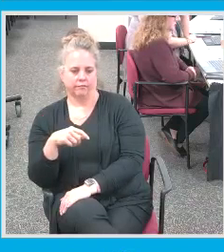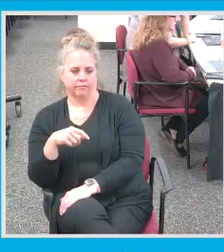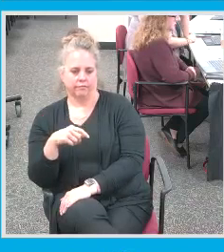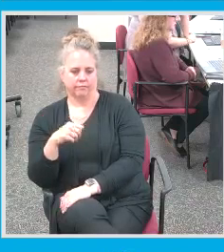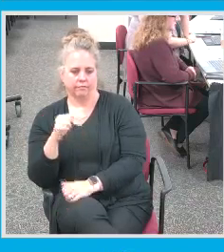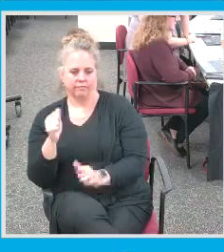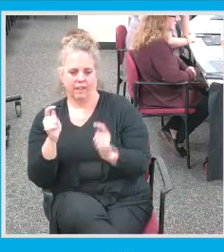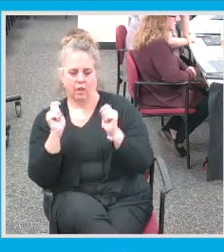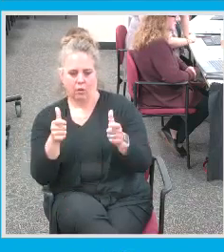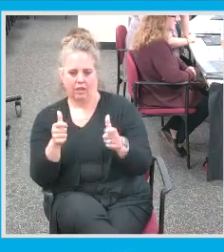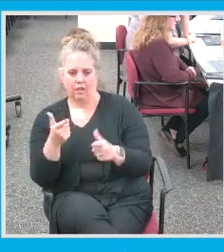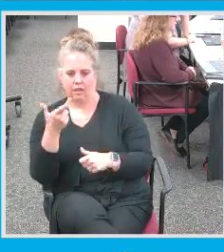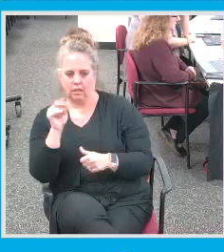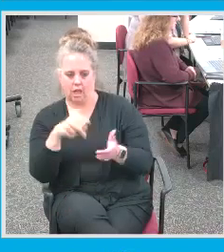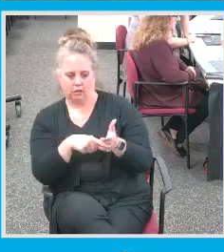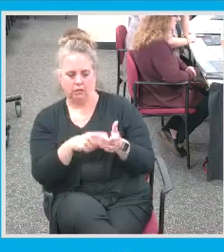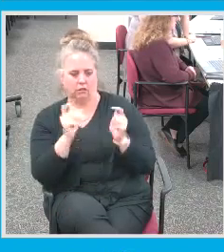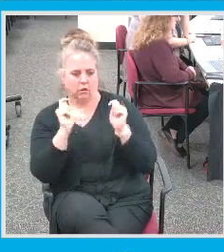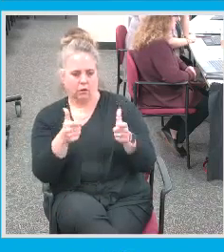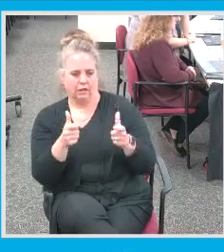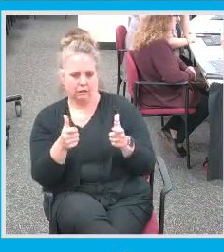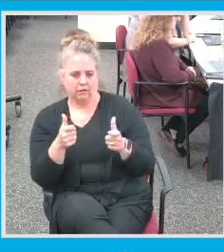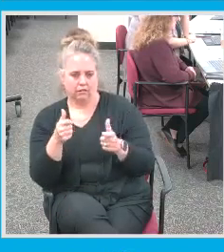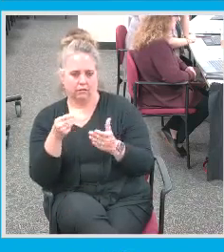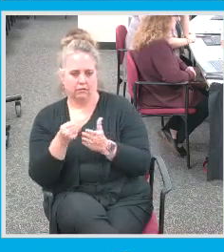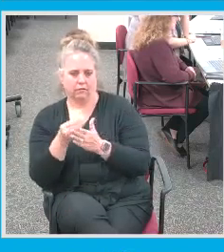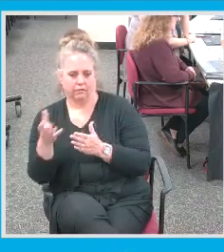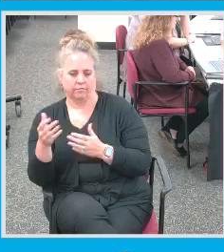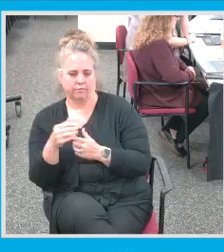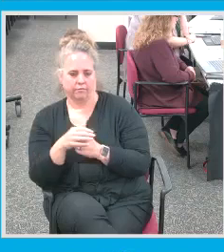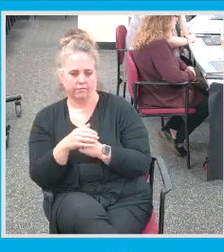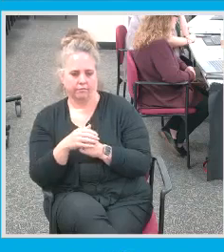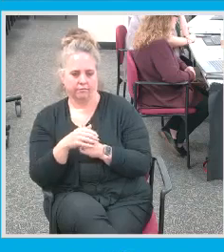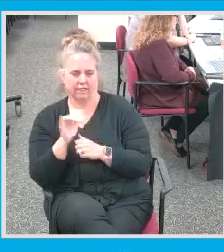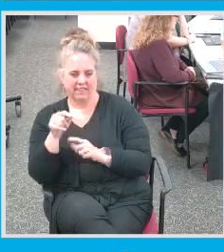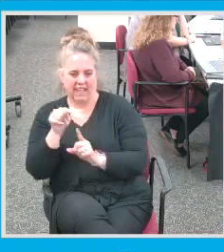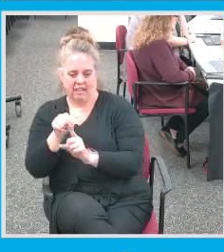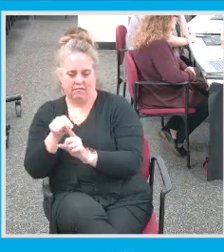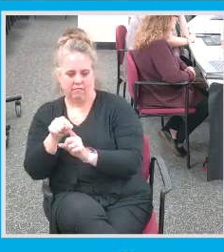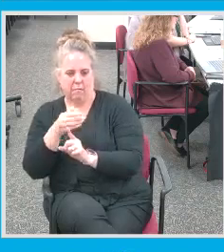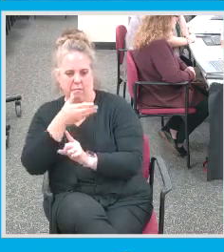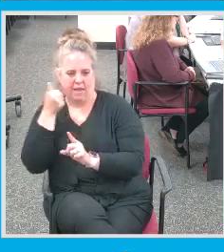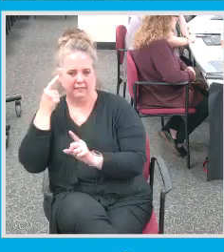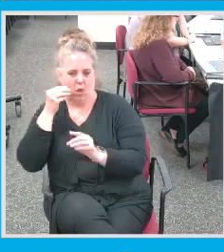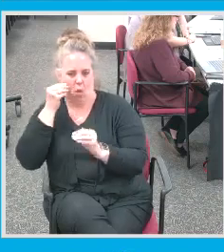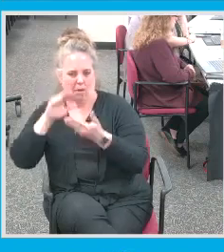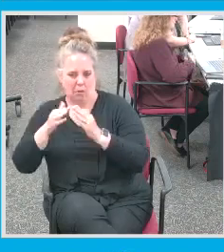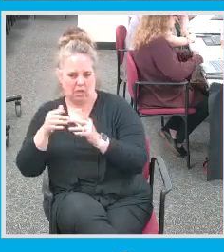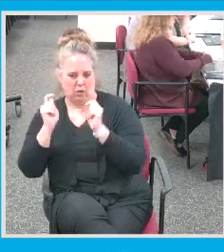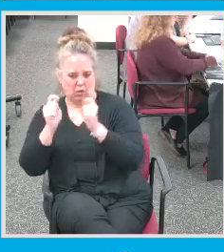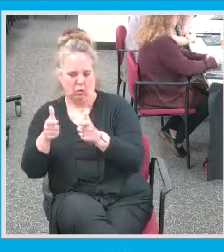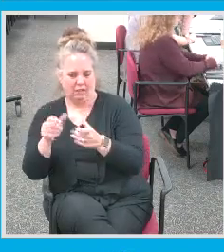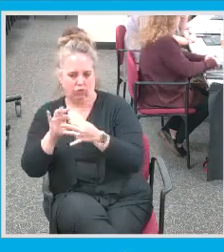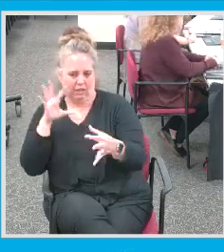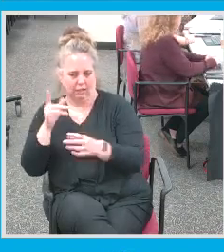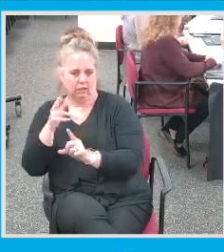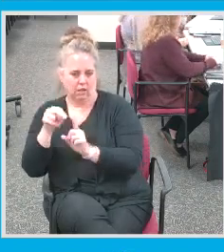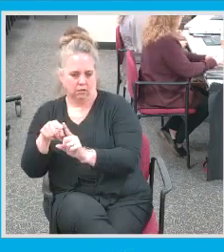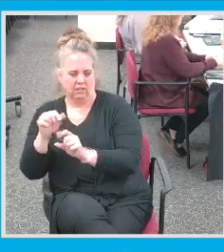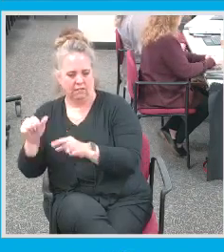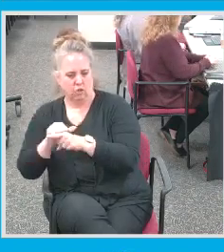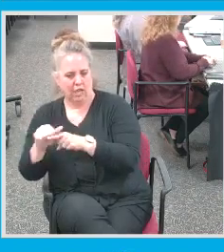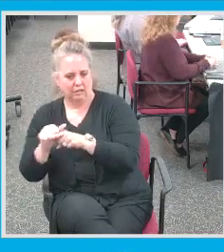options is in the best interest of your household and your community, and practicing with that. We know that